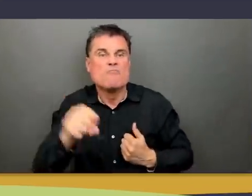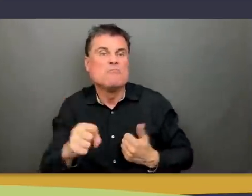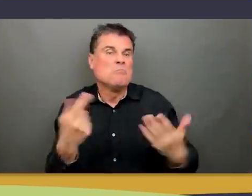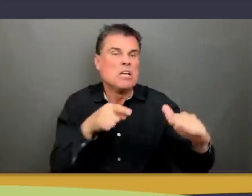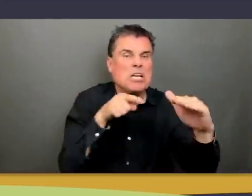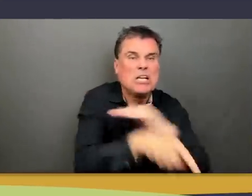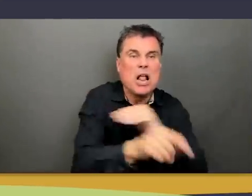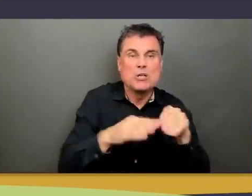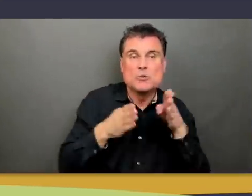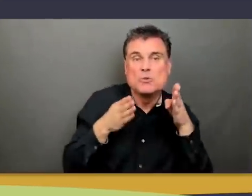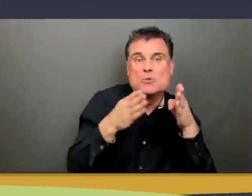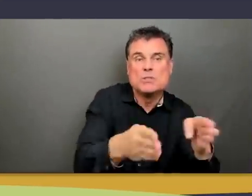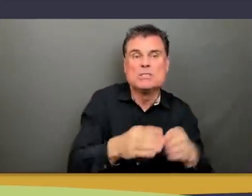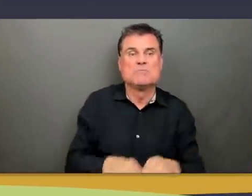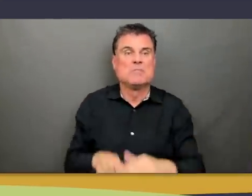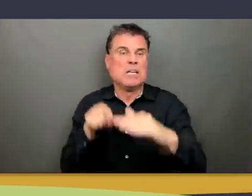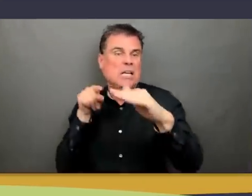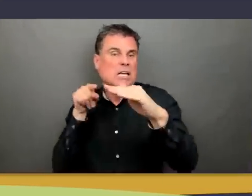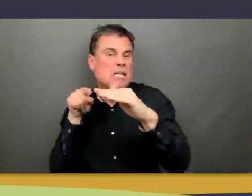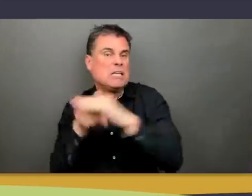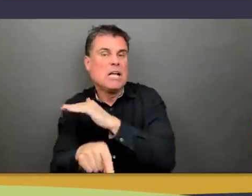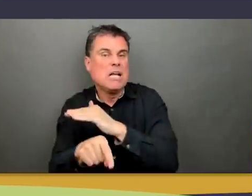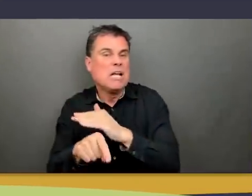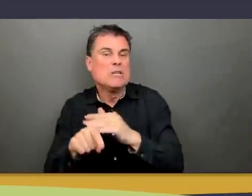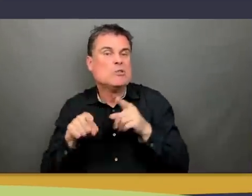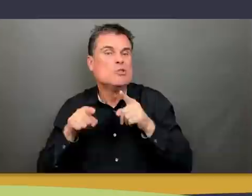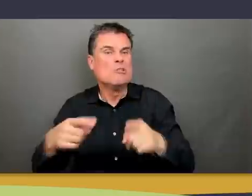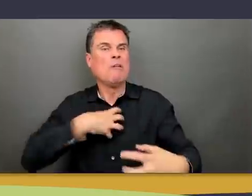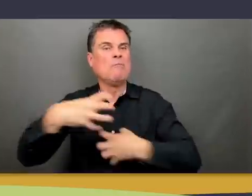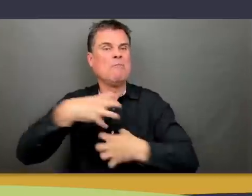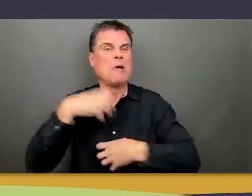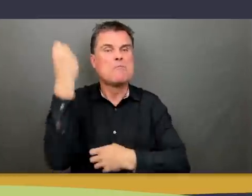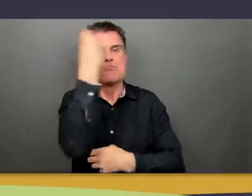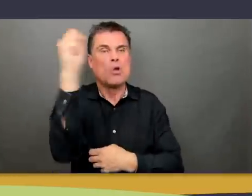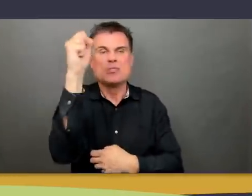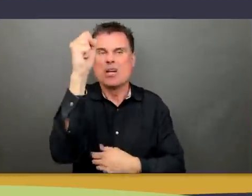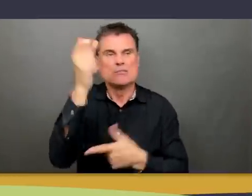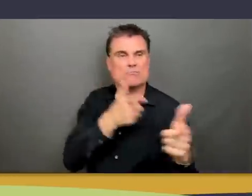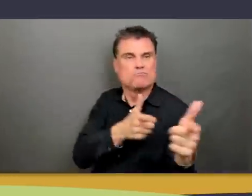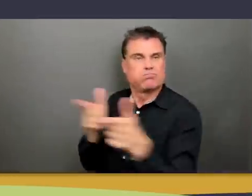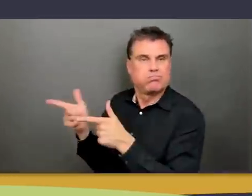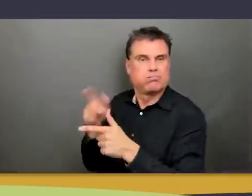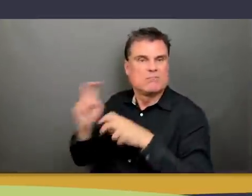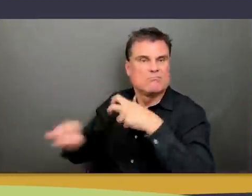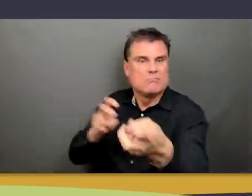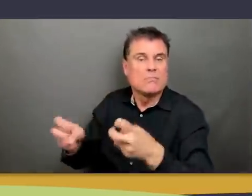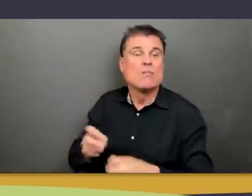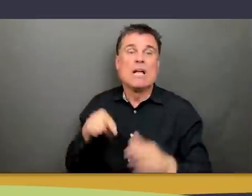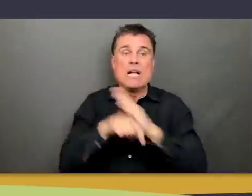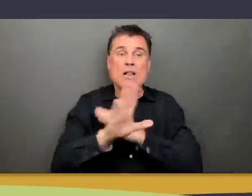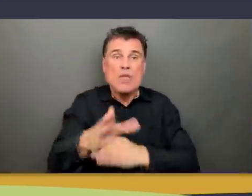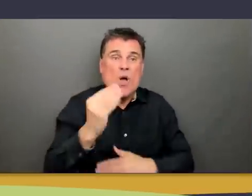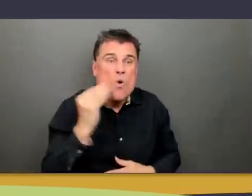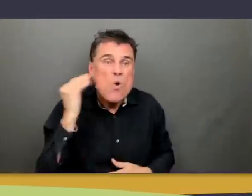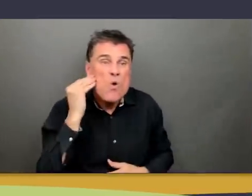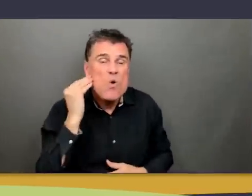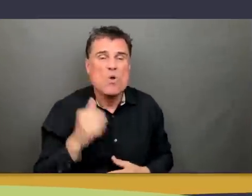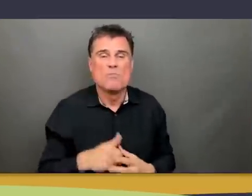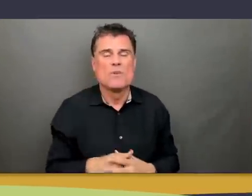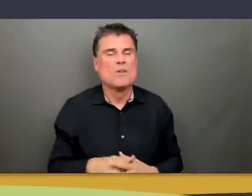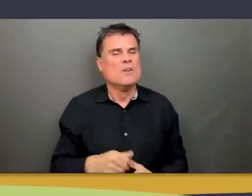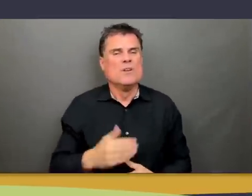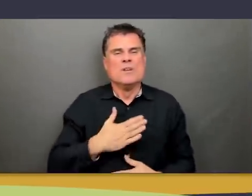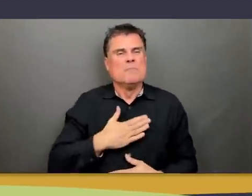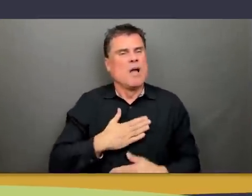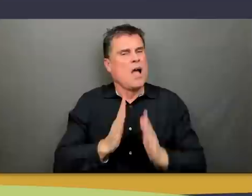is listening, a prayer for grace, for gentleness, for justice,